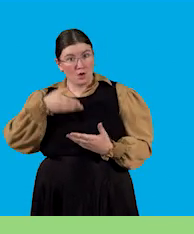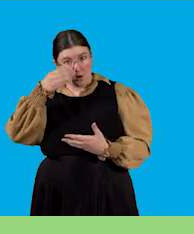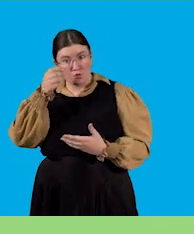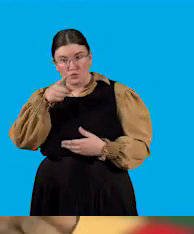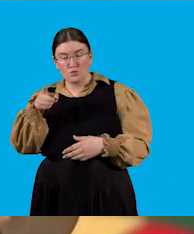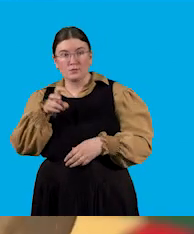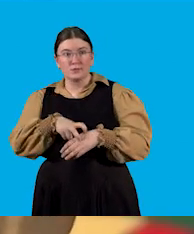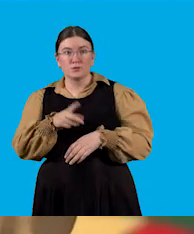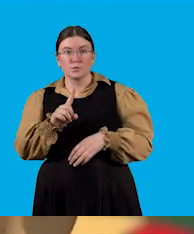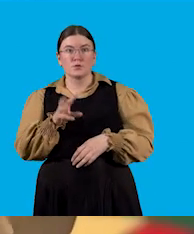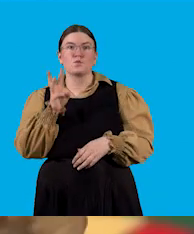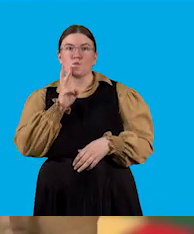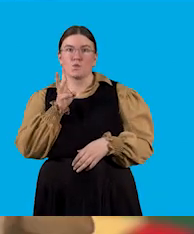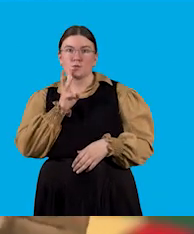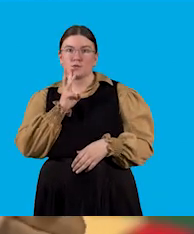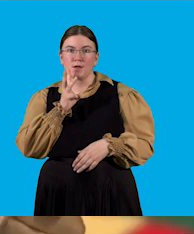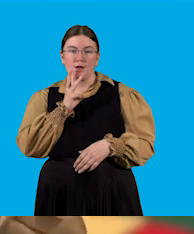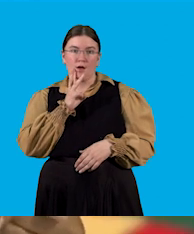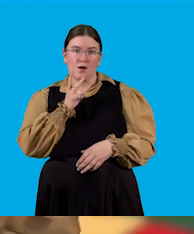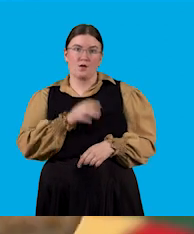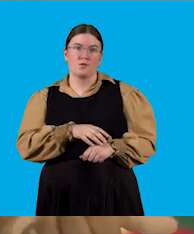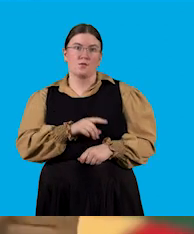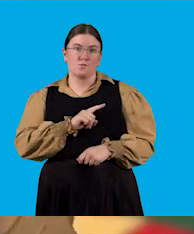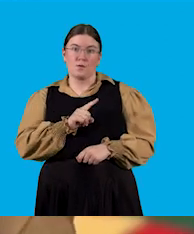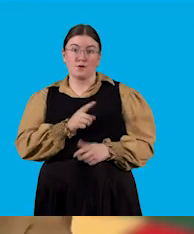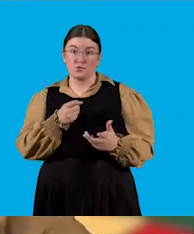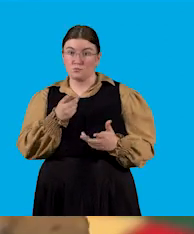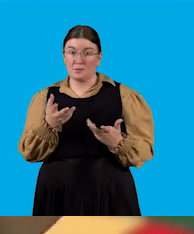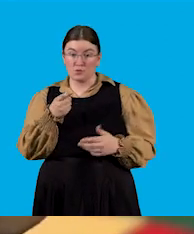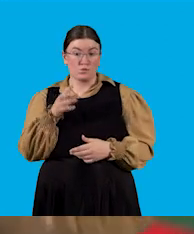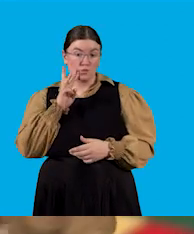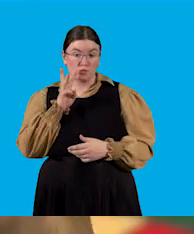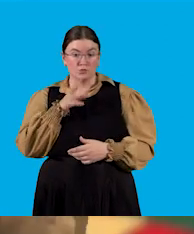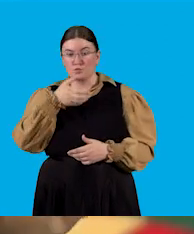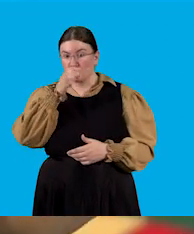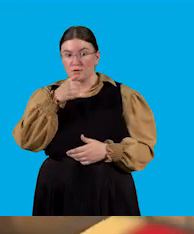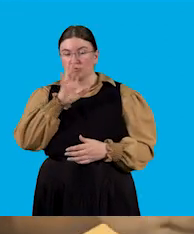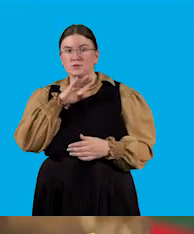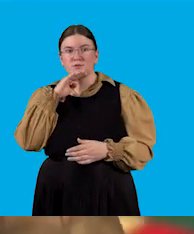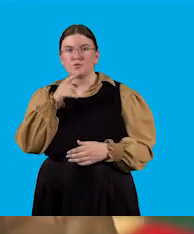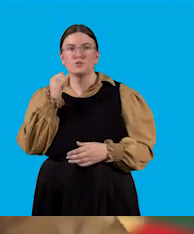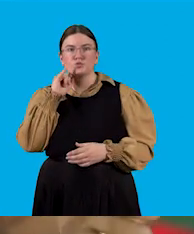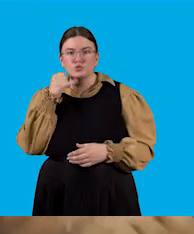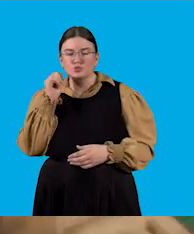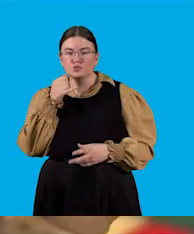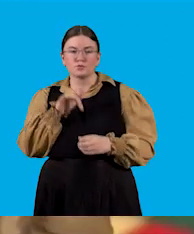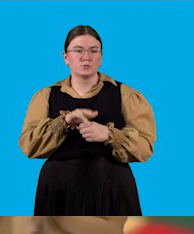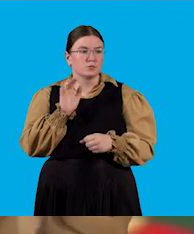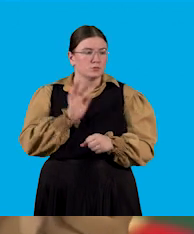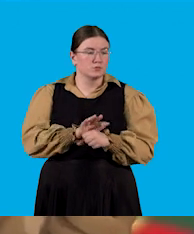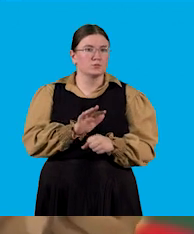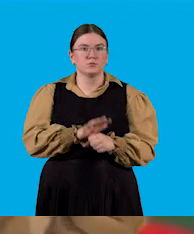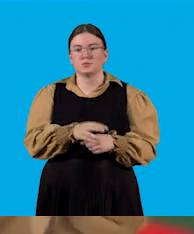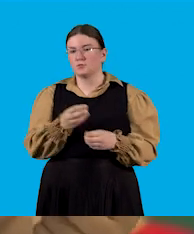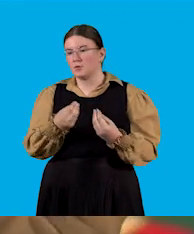need water in your body. So if you are not drinking enough water, you are always drinking juice, concentrated juice,